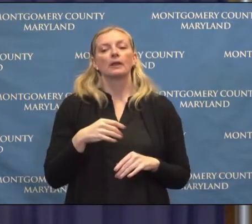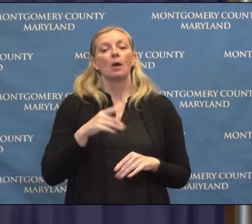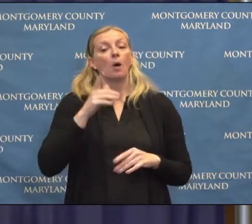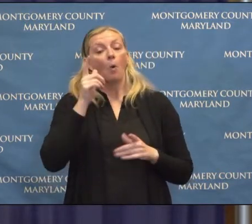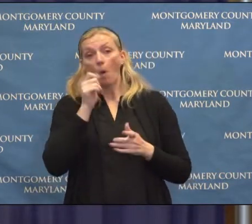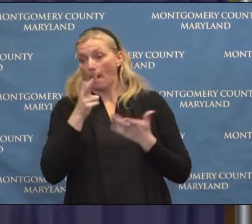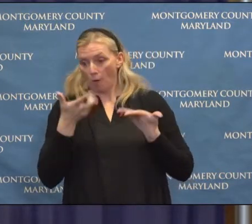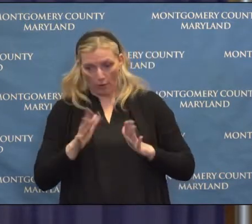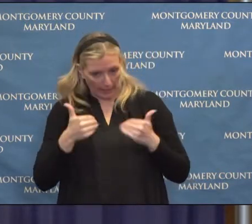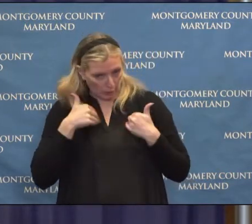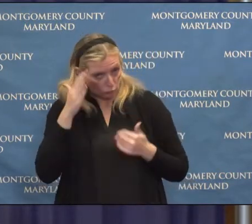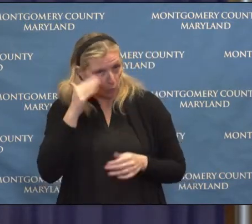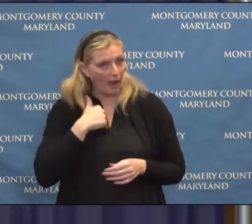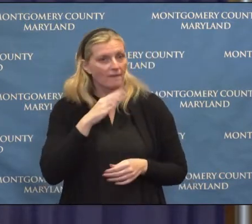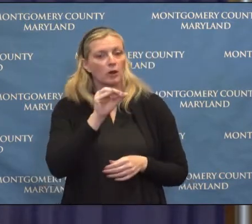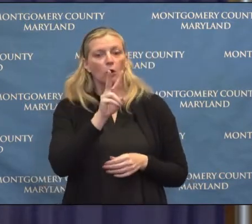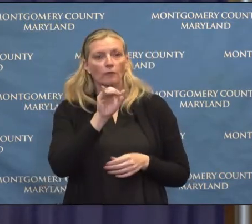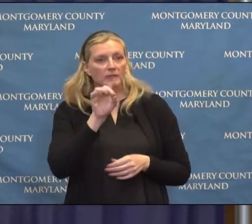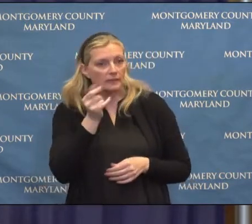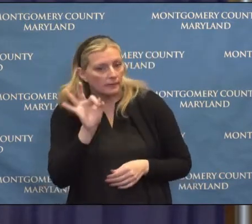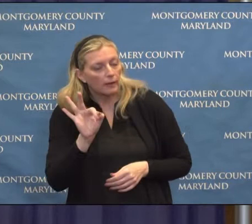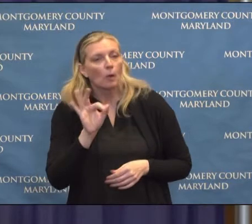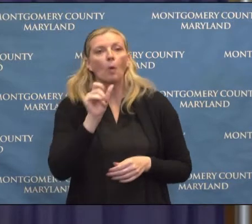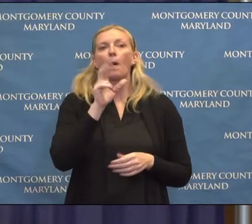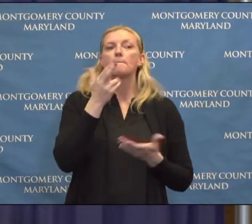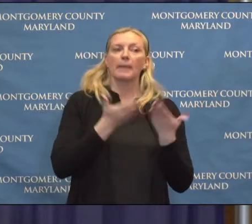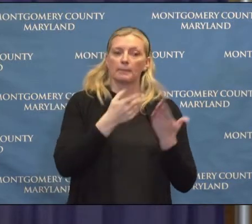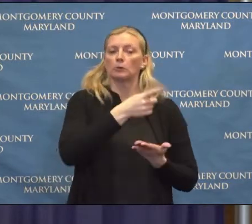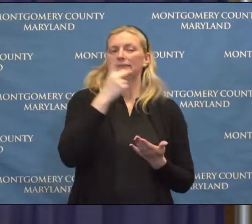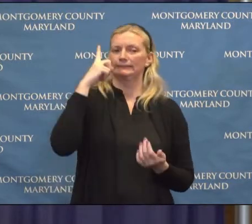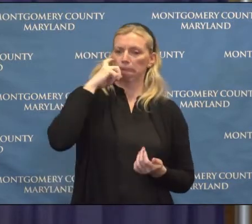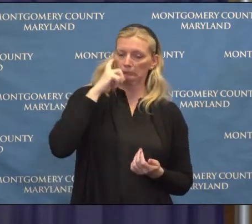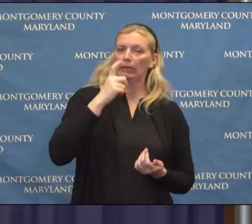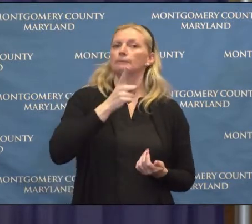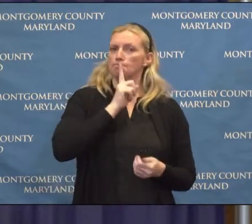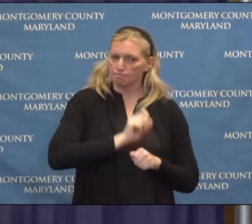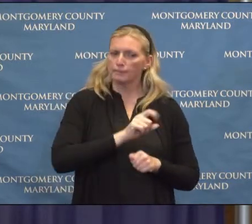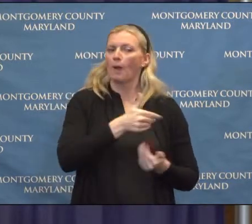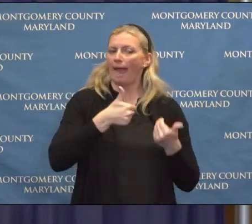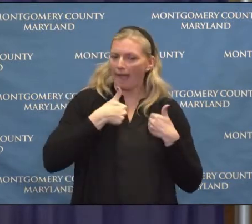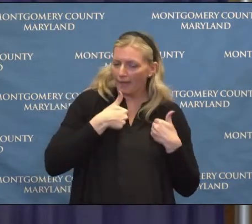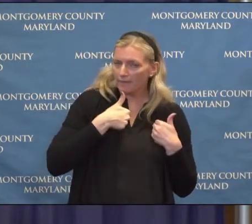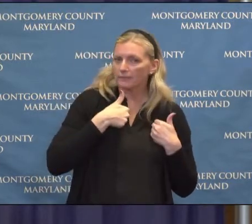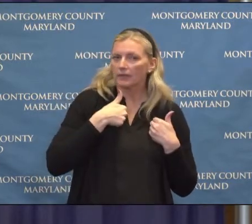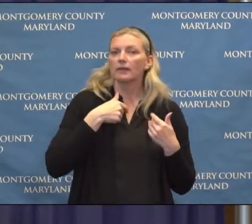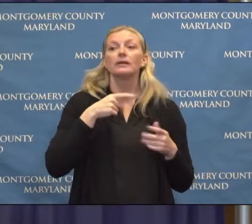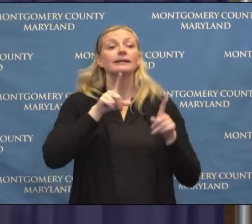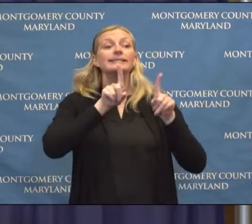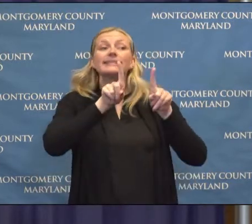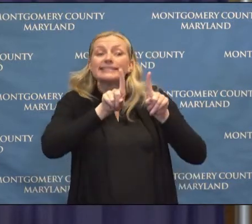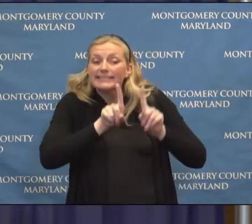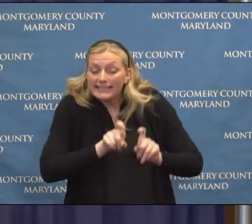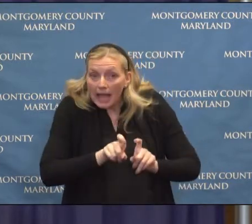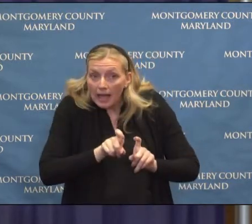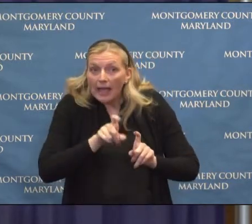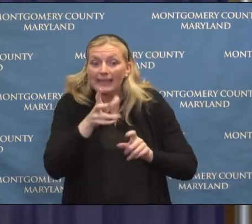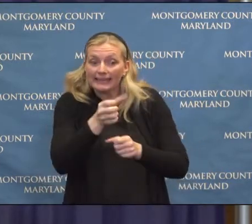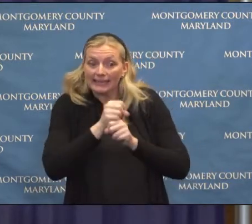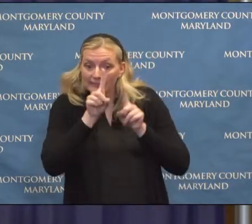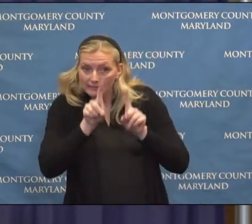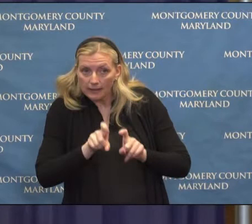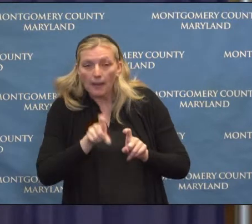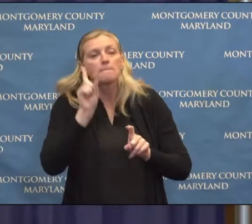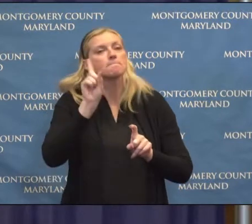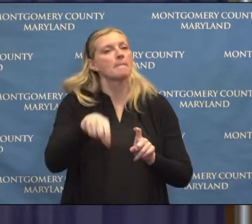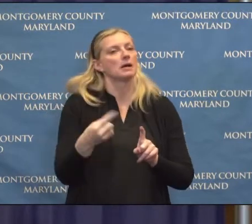COVID-19 or highly suspicious cases of COVID-19. And so testing to this date has been tied to receiving a